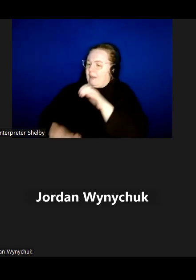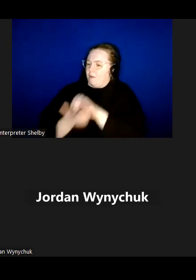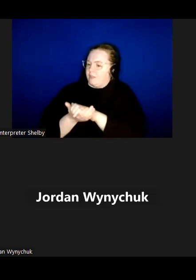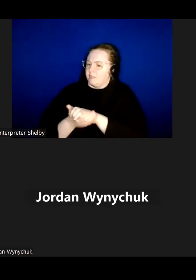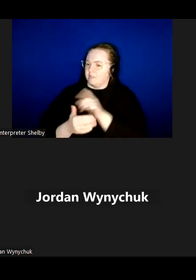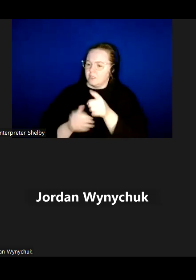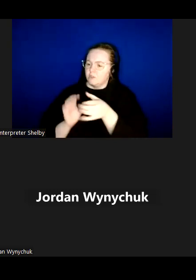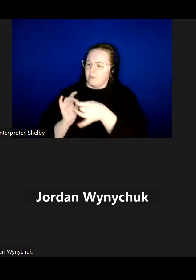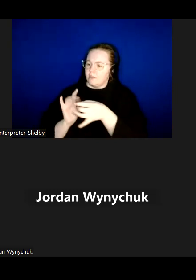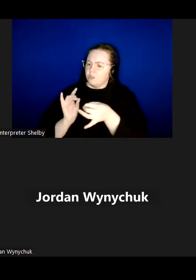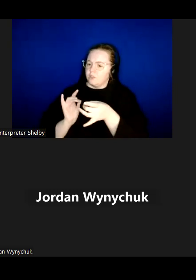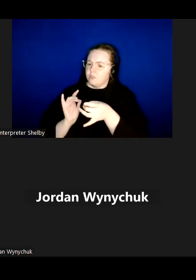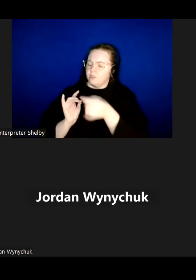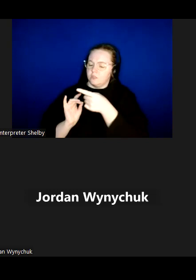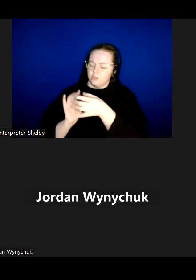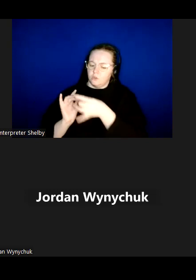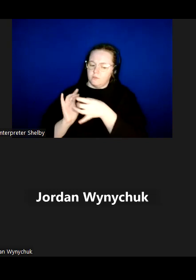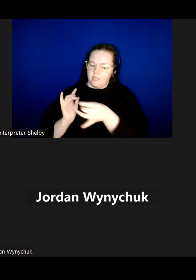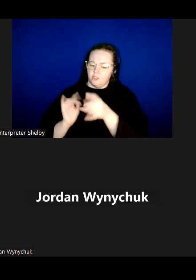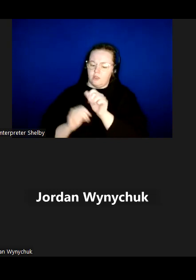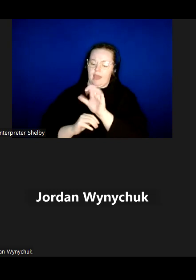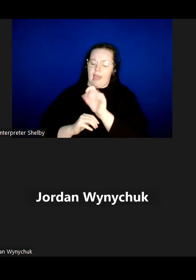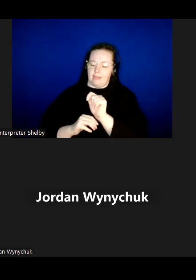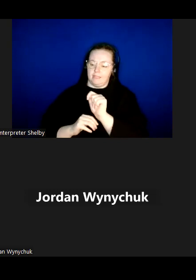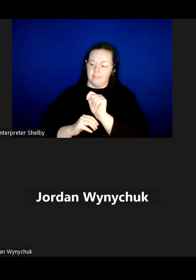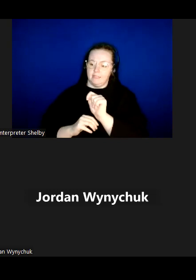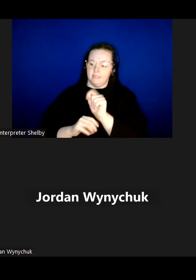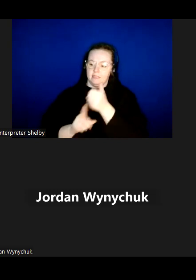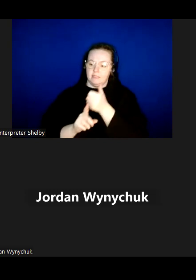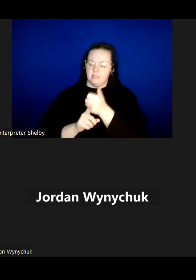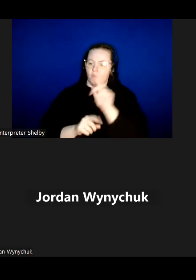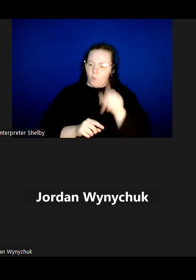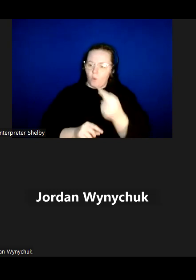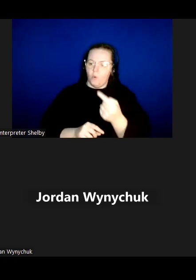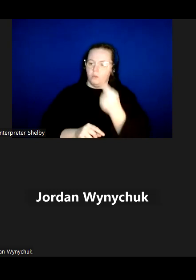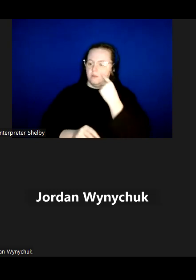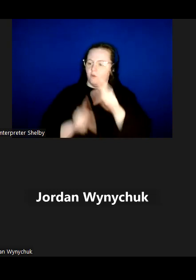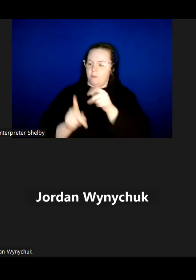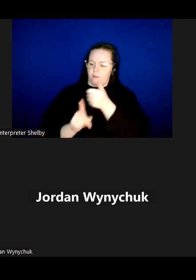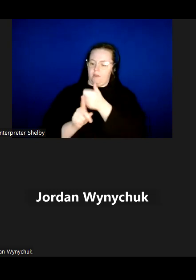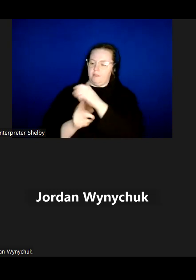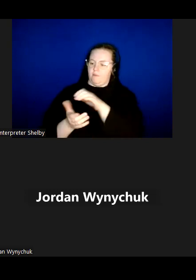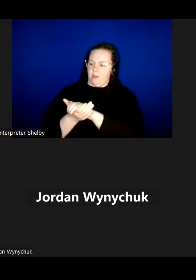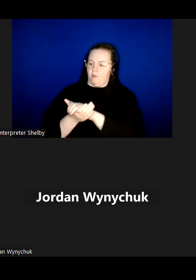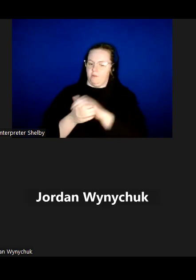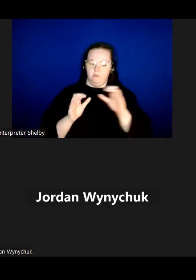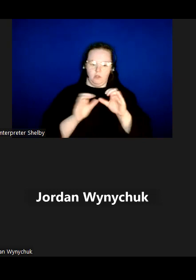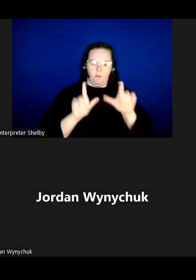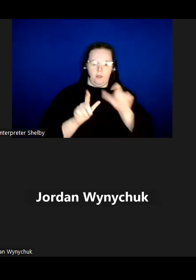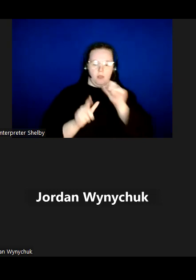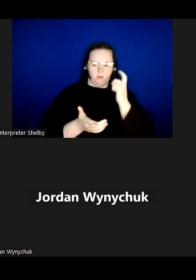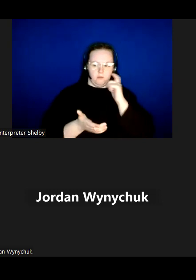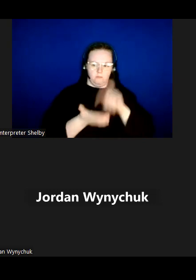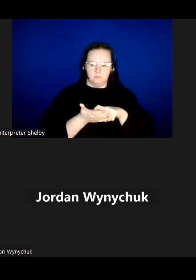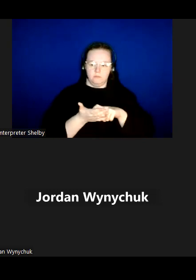Because you I'm not mentioned sure. you mentioned that the act itself only applies for individuals that would be considered married, Correct.